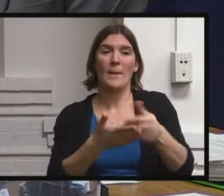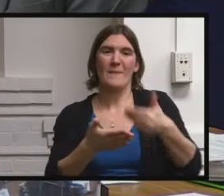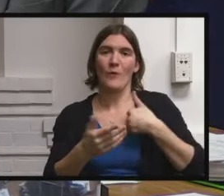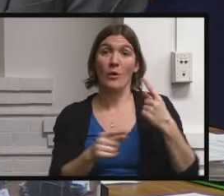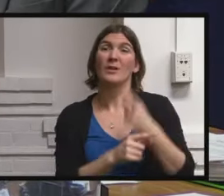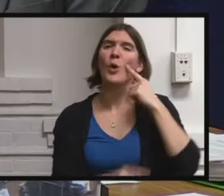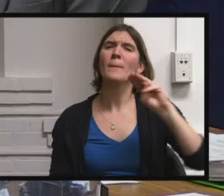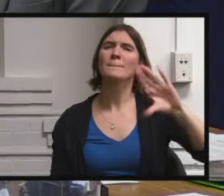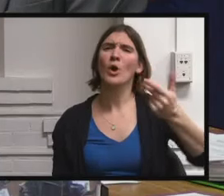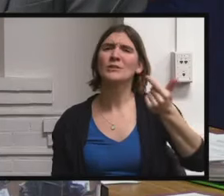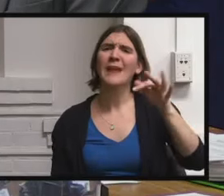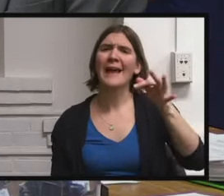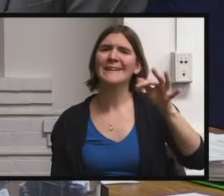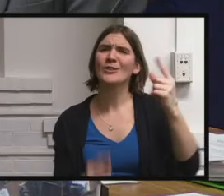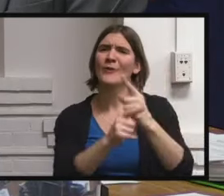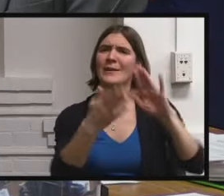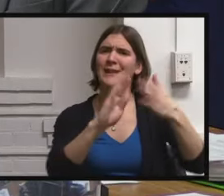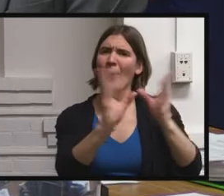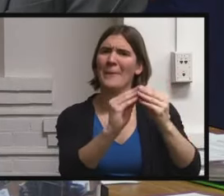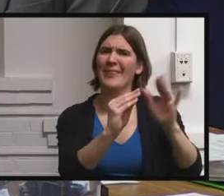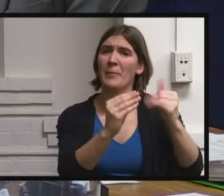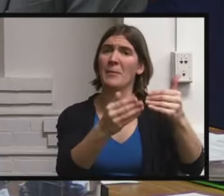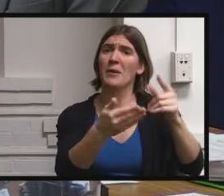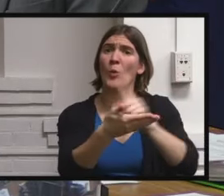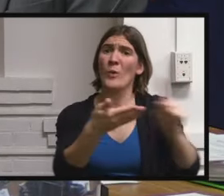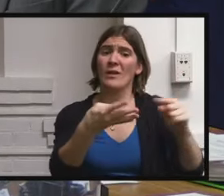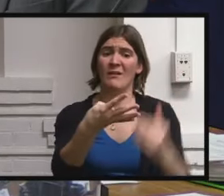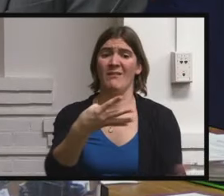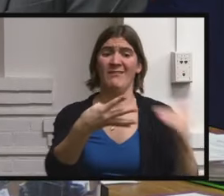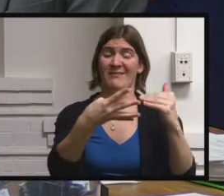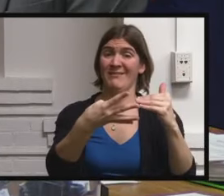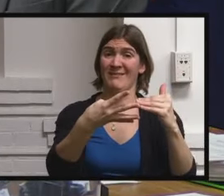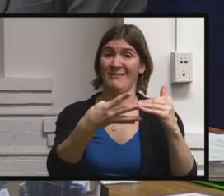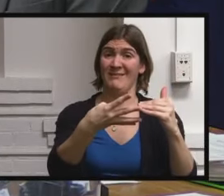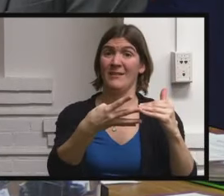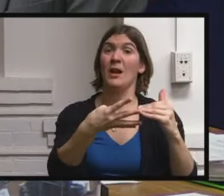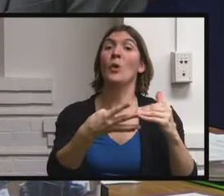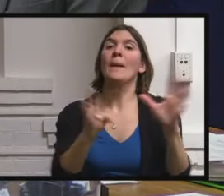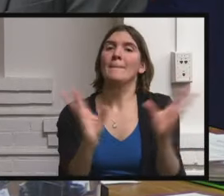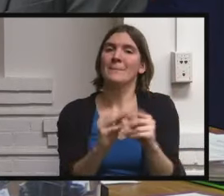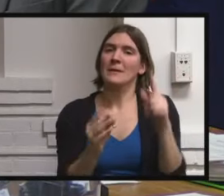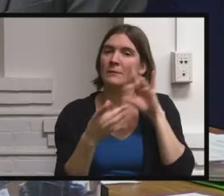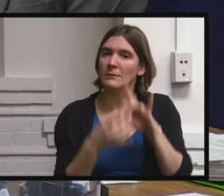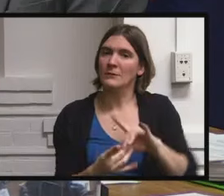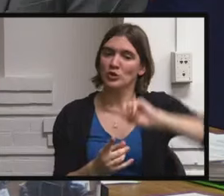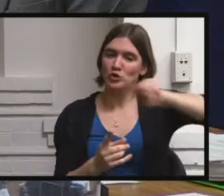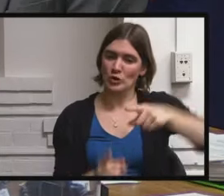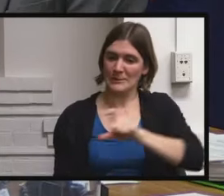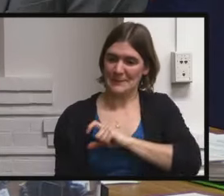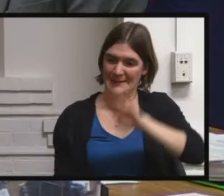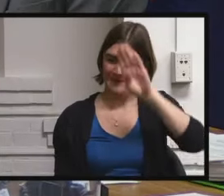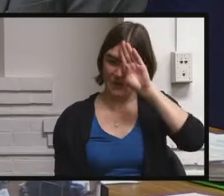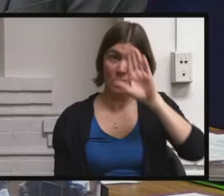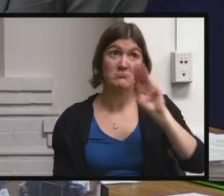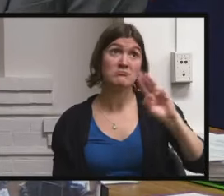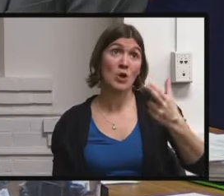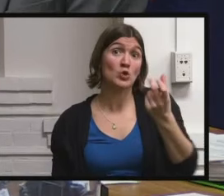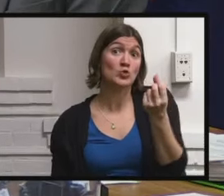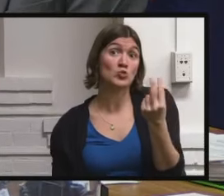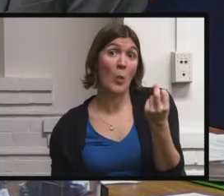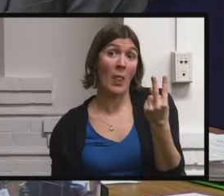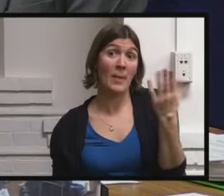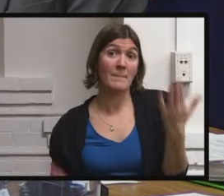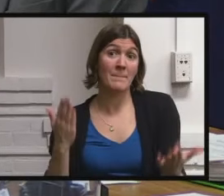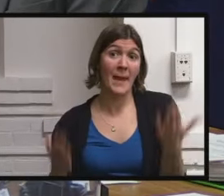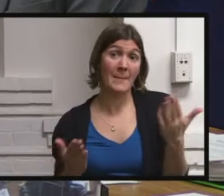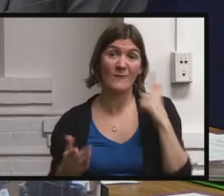March 19 regular town meeting. We consider having the police fire meeting on like March 12th in